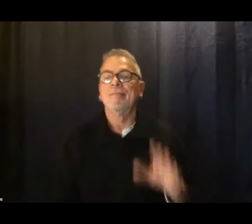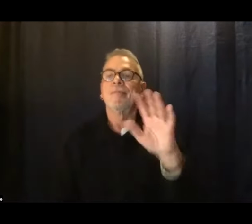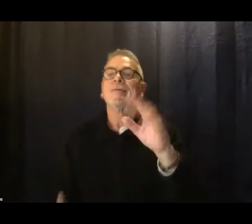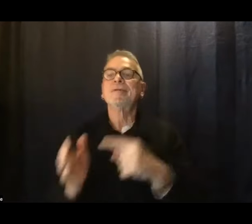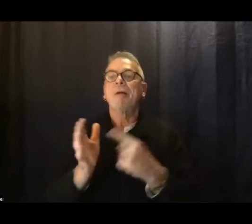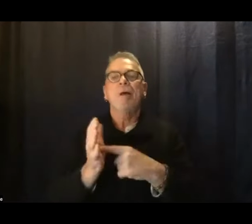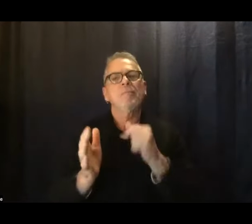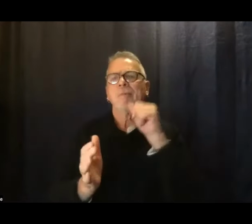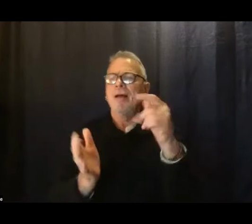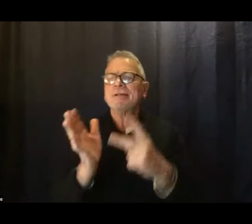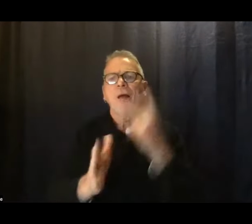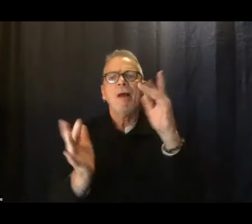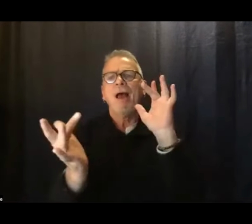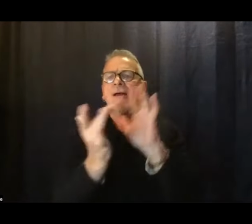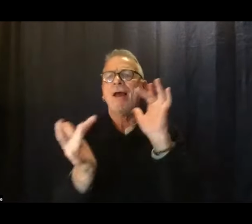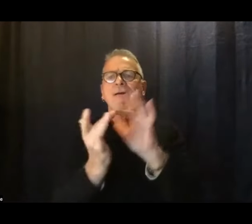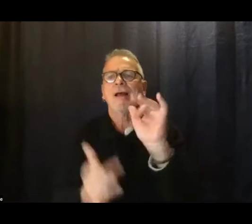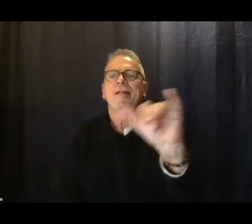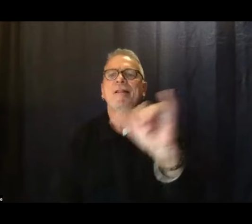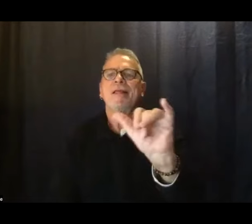TT. So double contact, double tap.